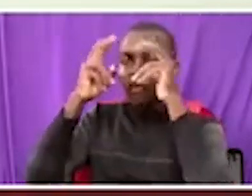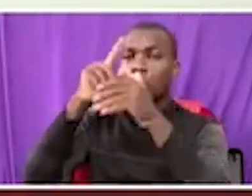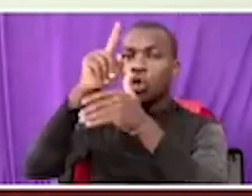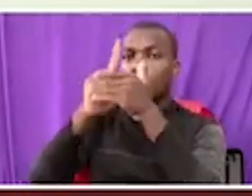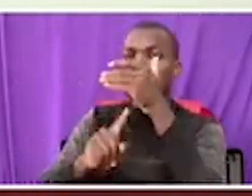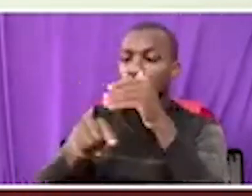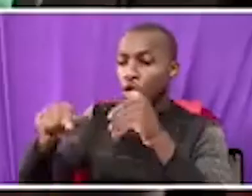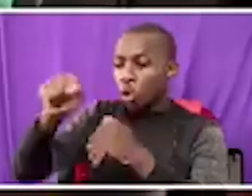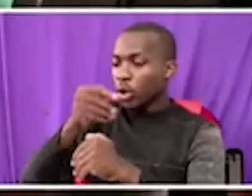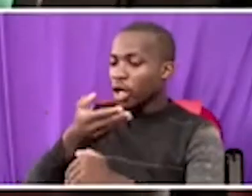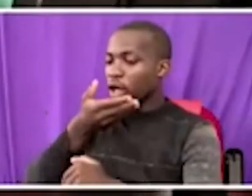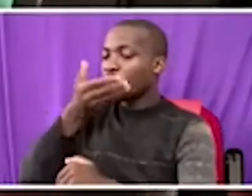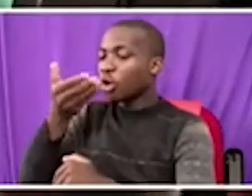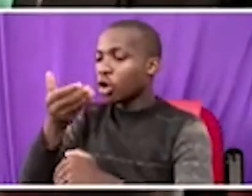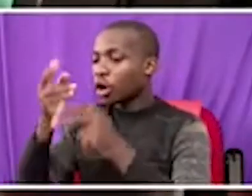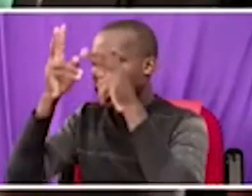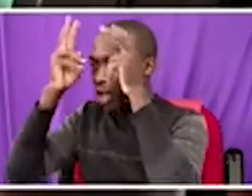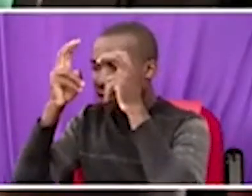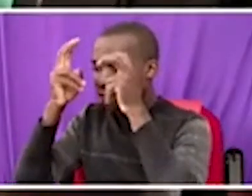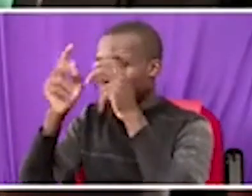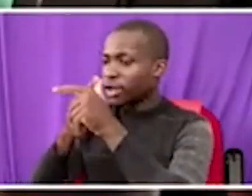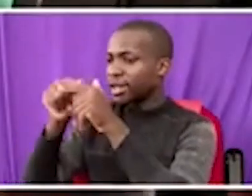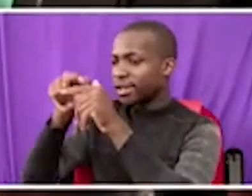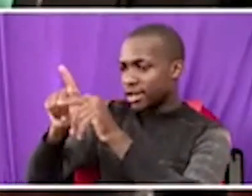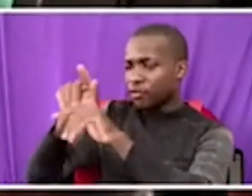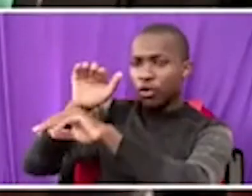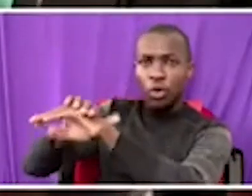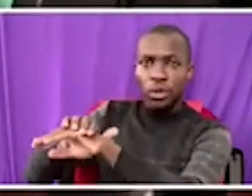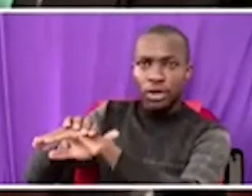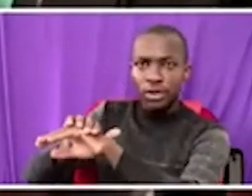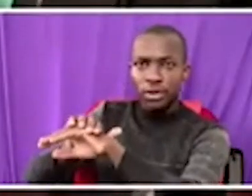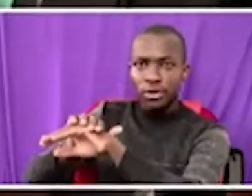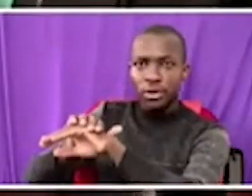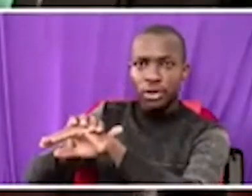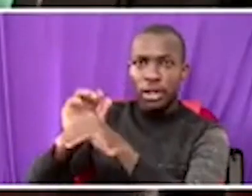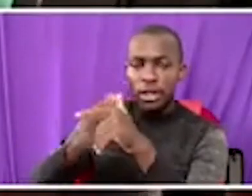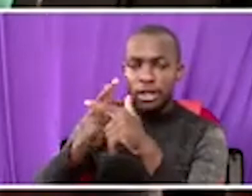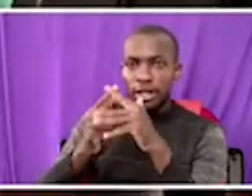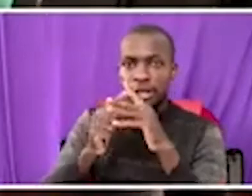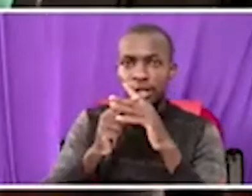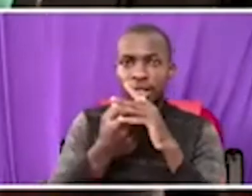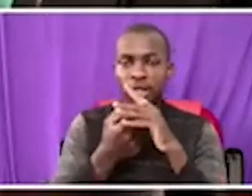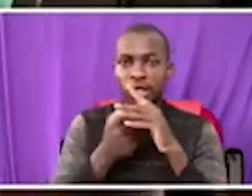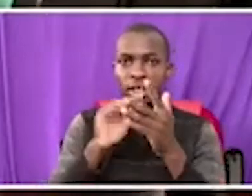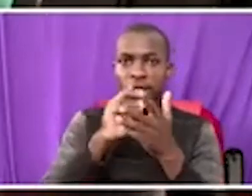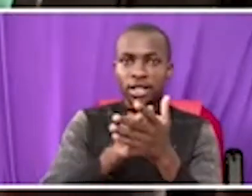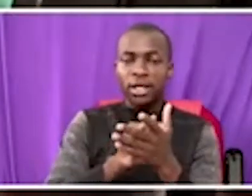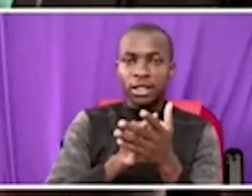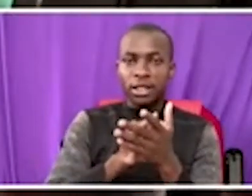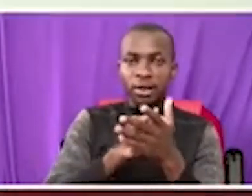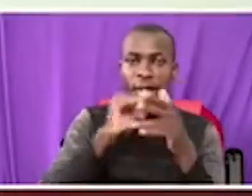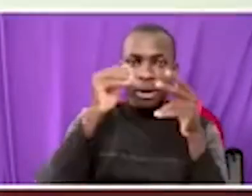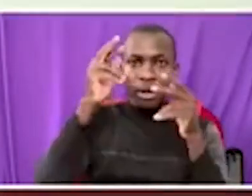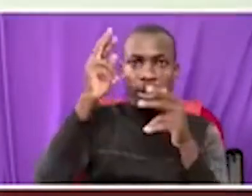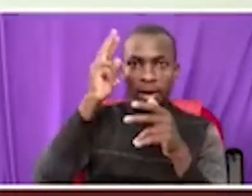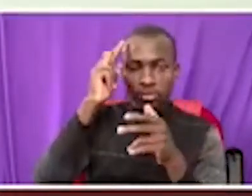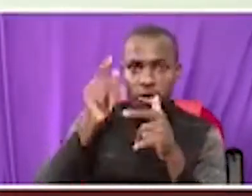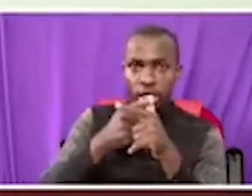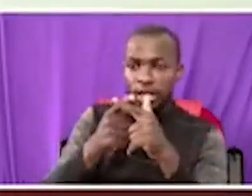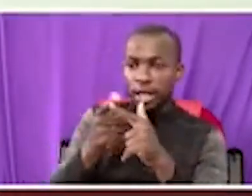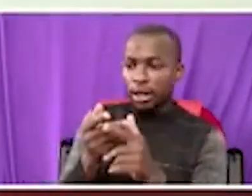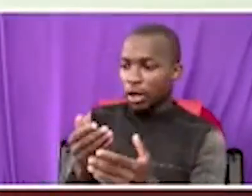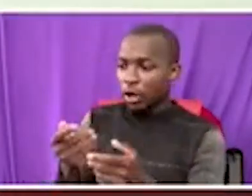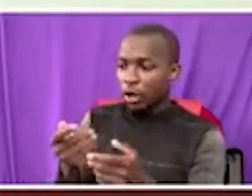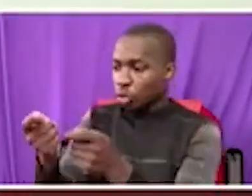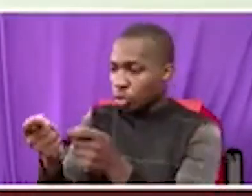call evil is really good? He began with that hypothesis and traced it back